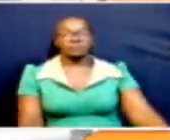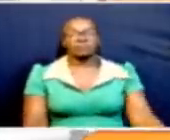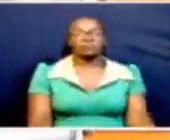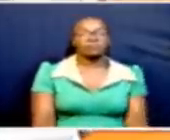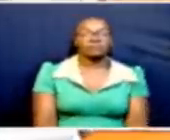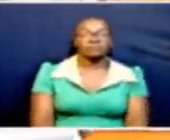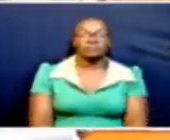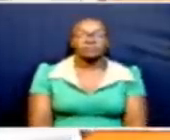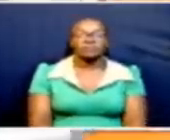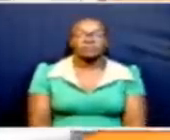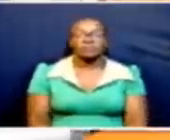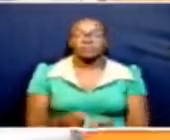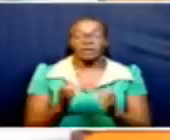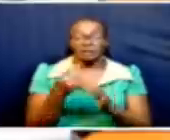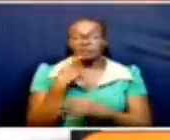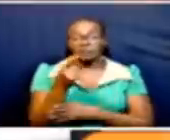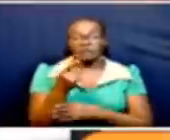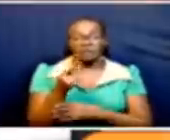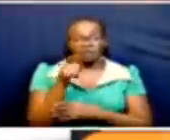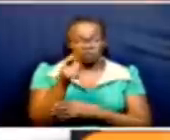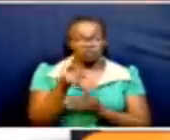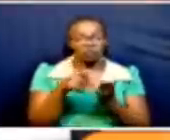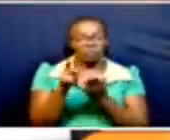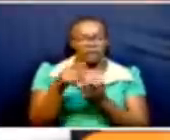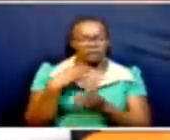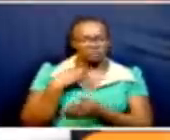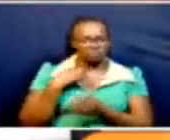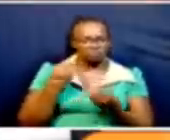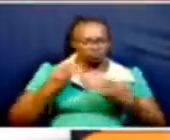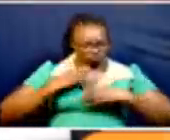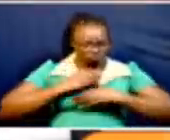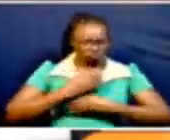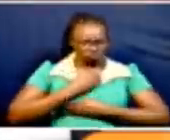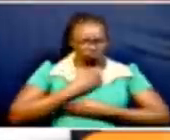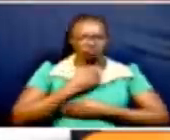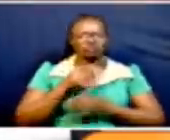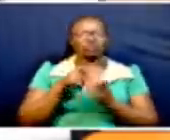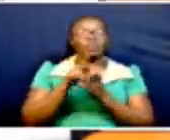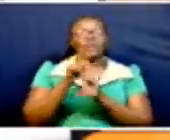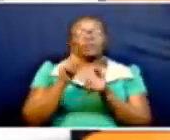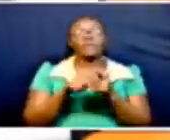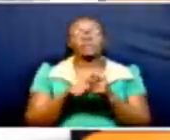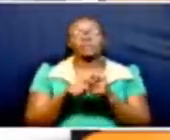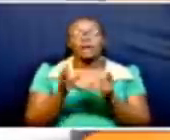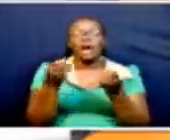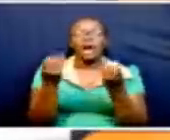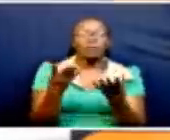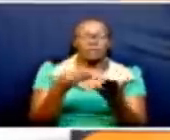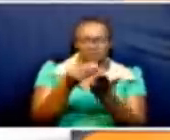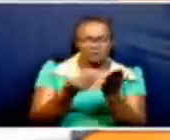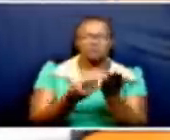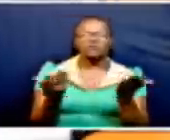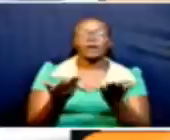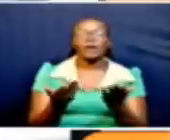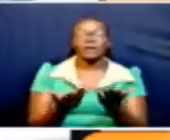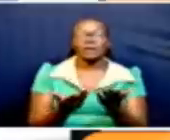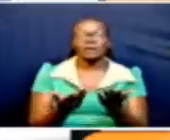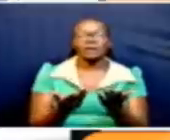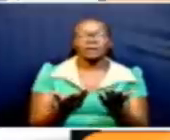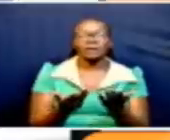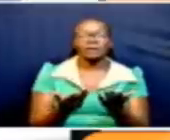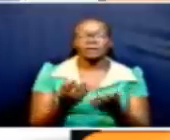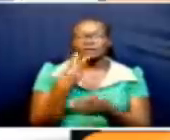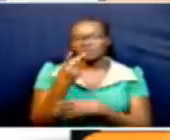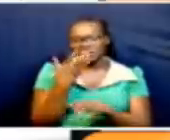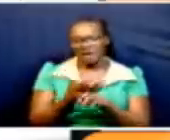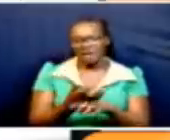you have the receipt? Uh-huh. There are some things that you can't answer. And again, some people are businessmen. Maybe myself and Babu, we are first time members of